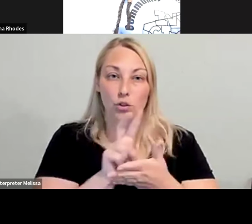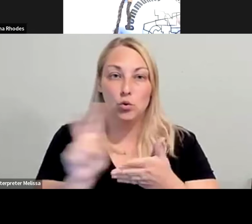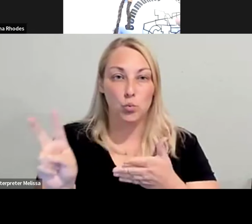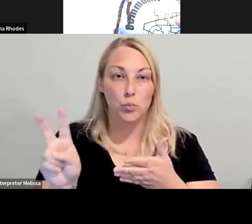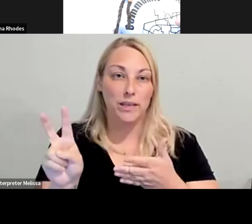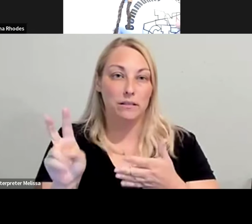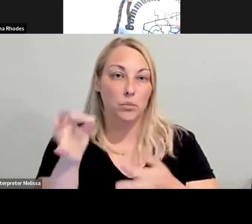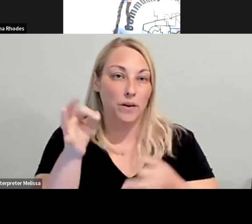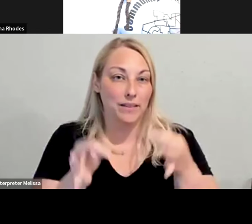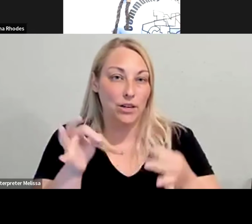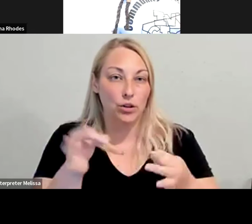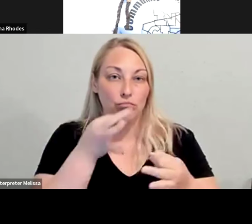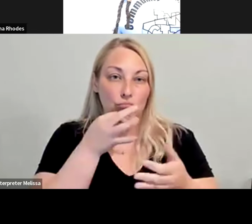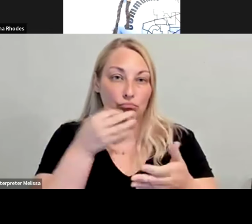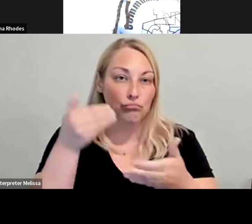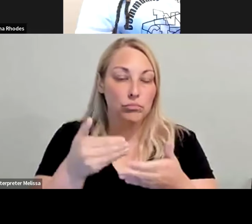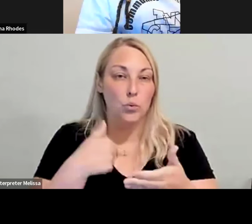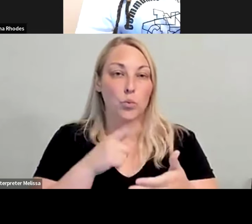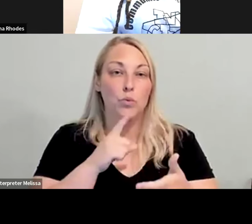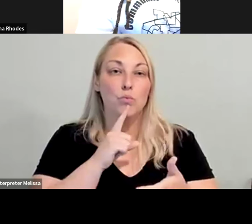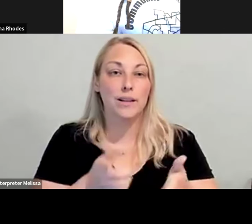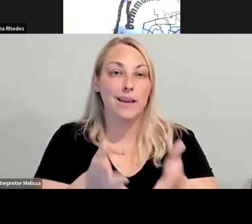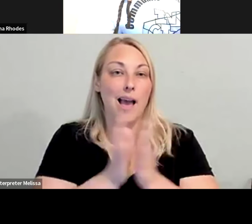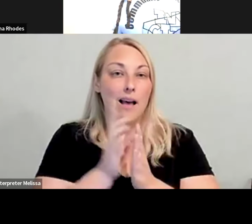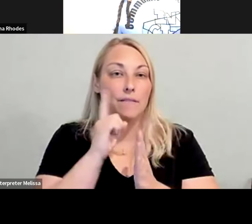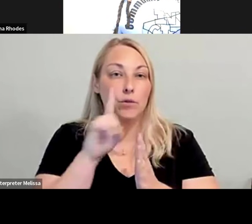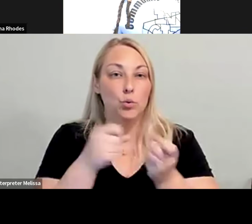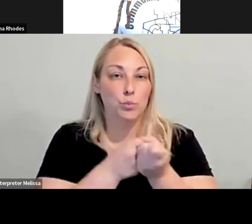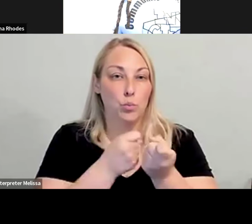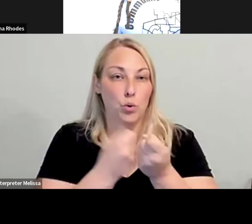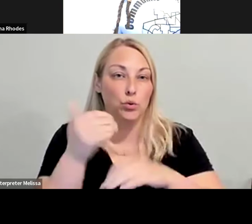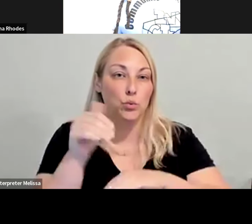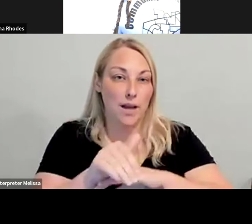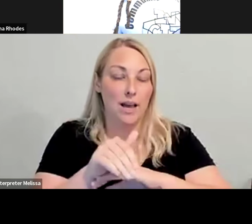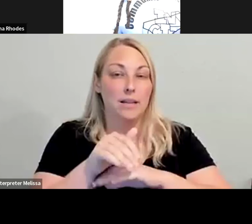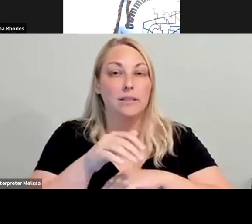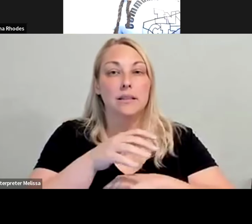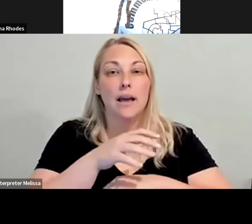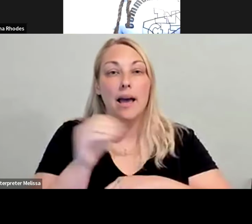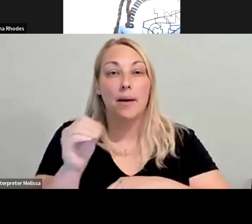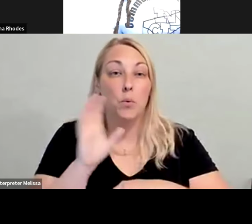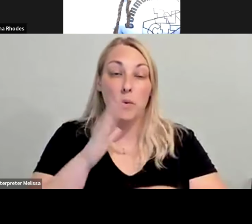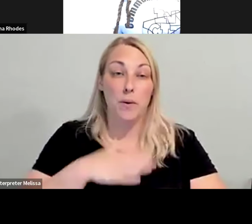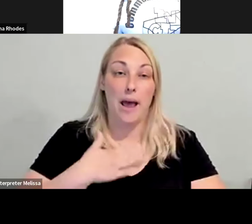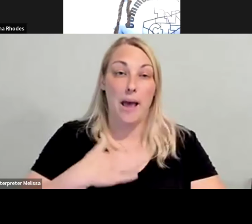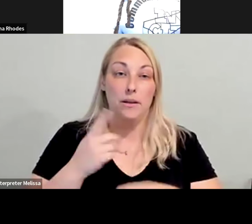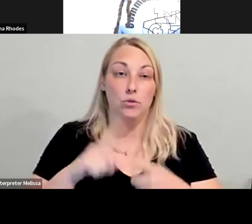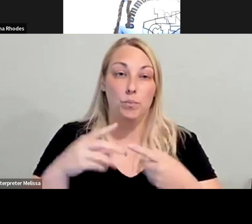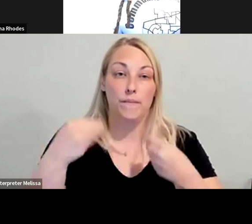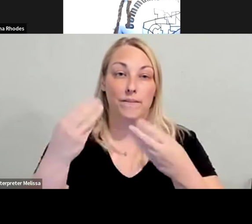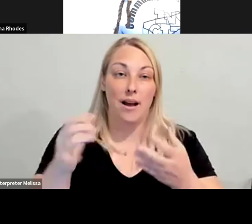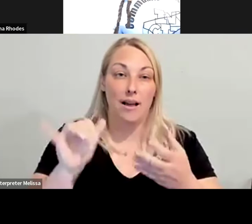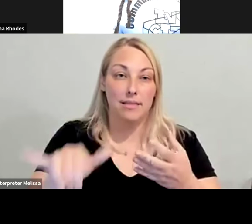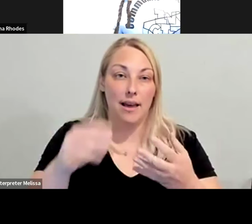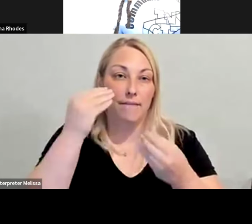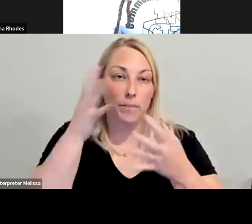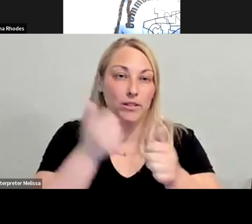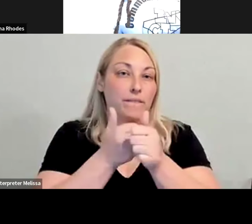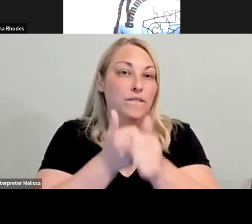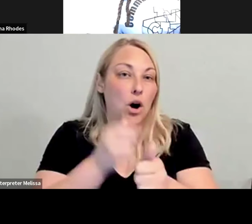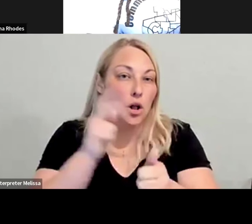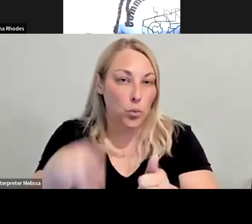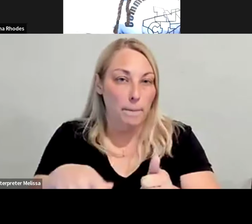support tonight. But we'd be happy to supplement that and provide that to you, just as a follow-up.